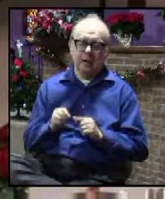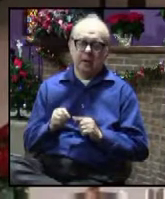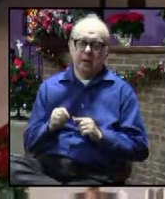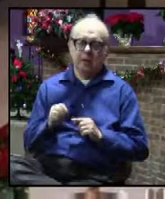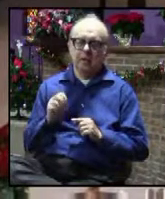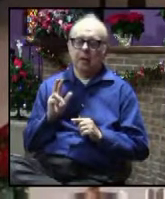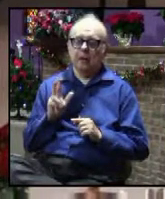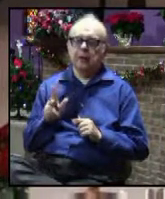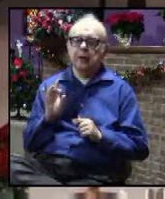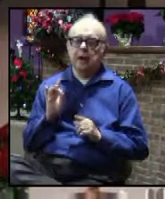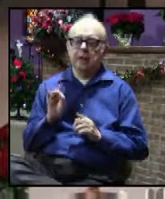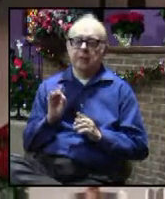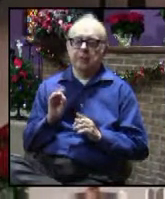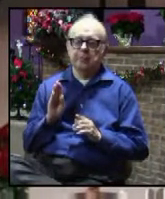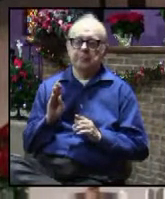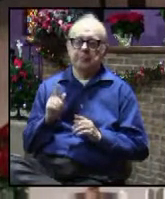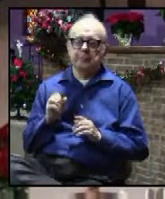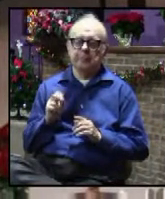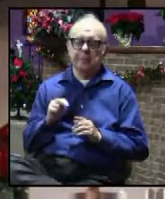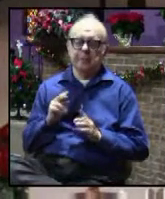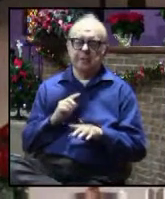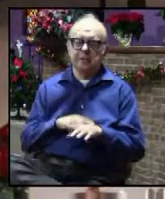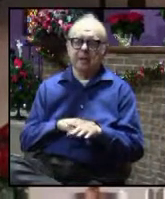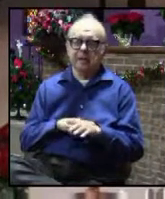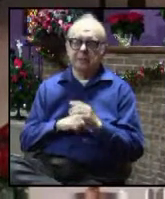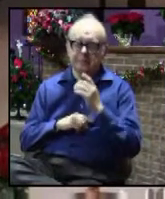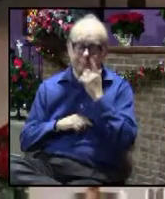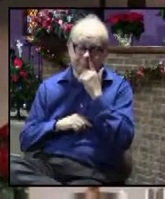1.38 billion times,